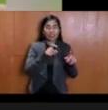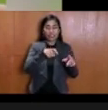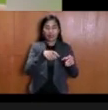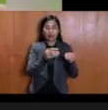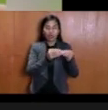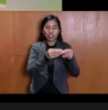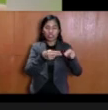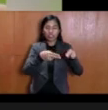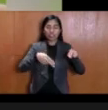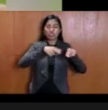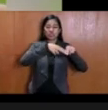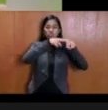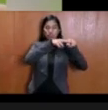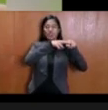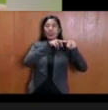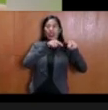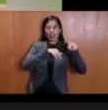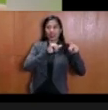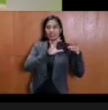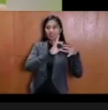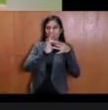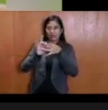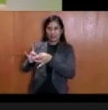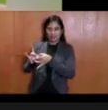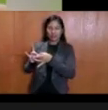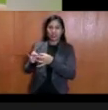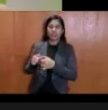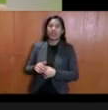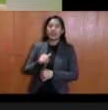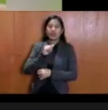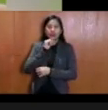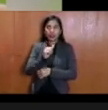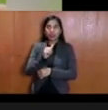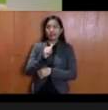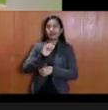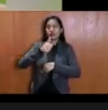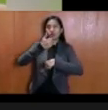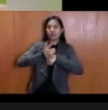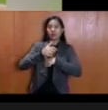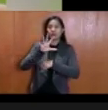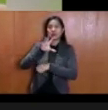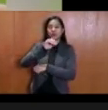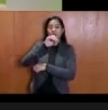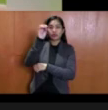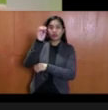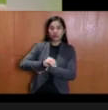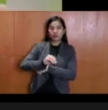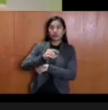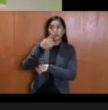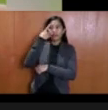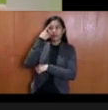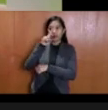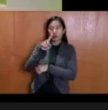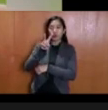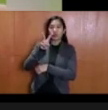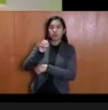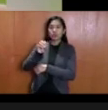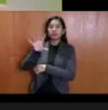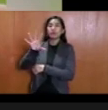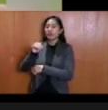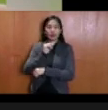take in. That means rather than pegging it at 50%, by 2050 rather than